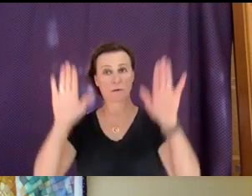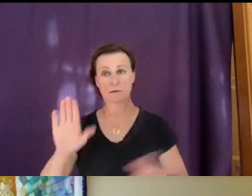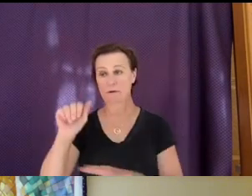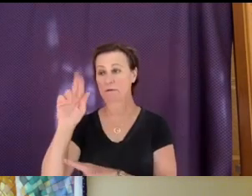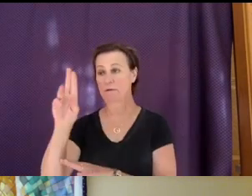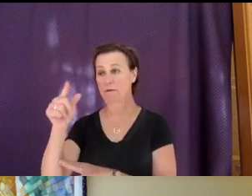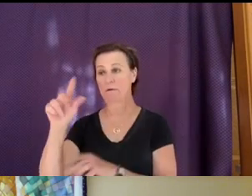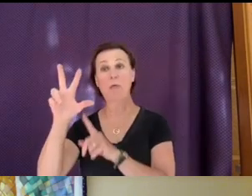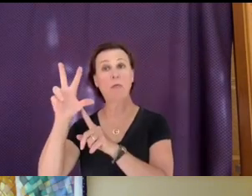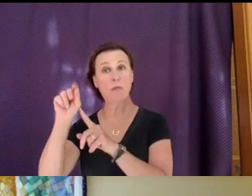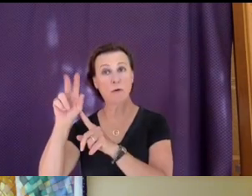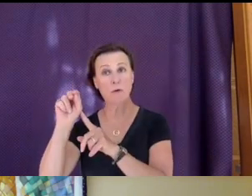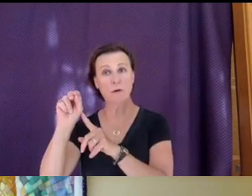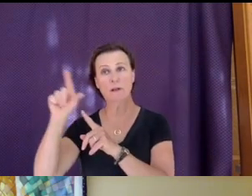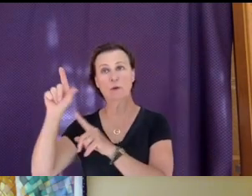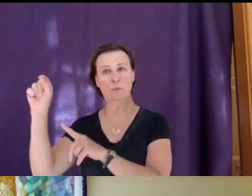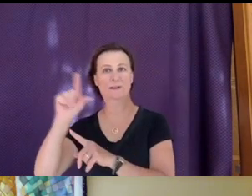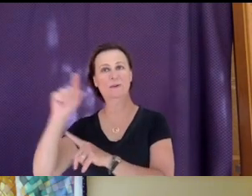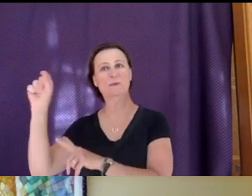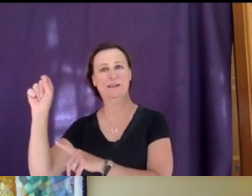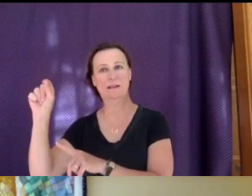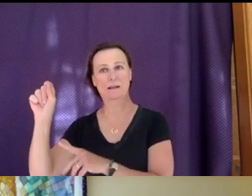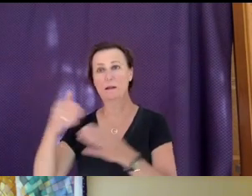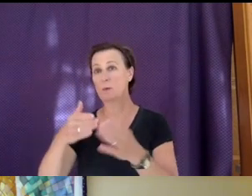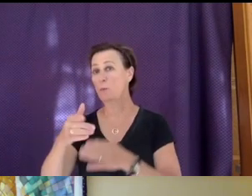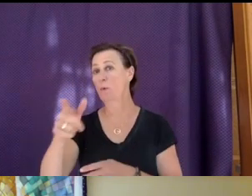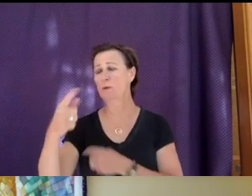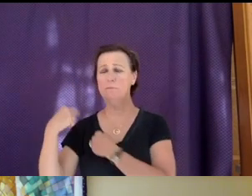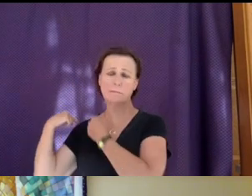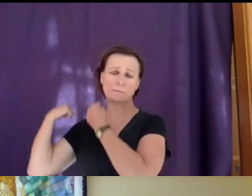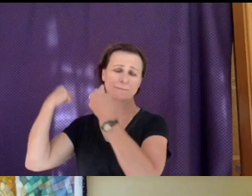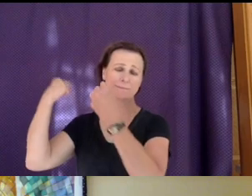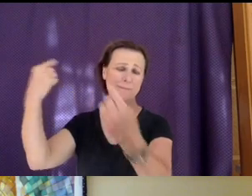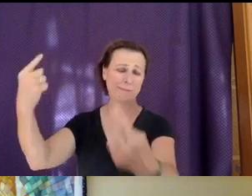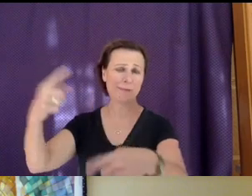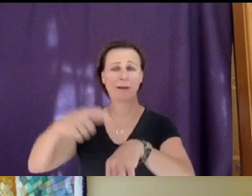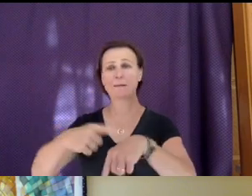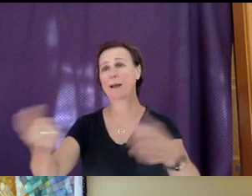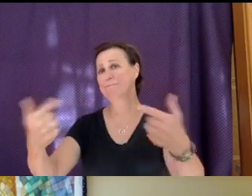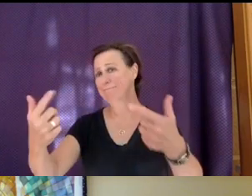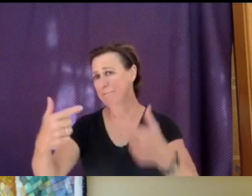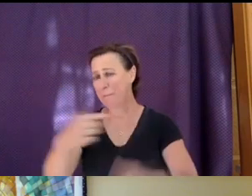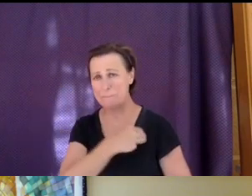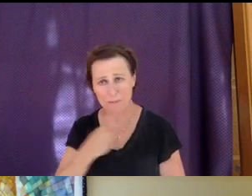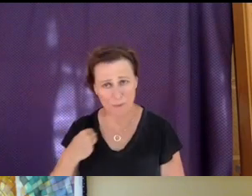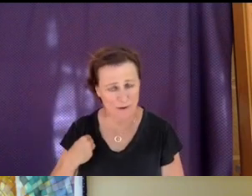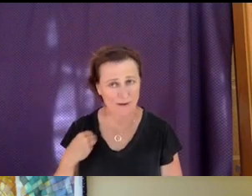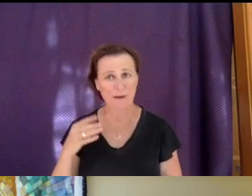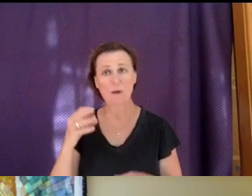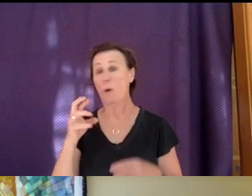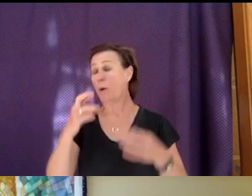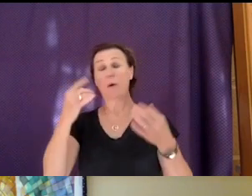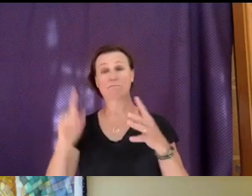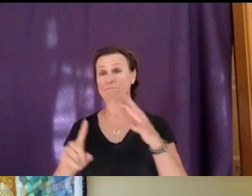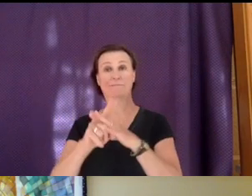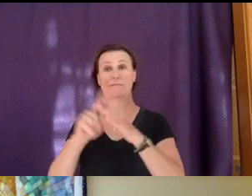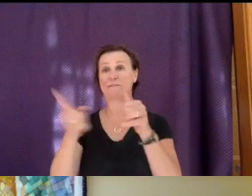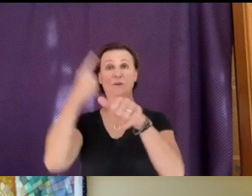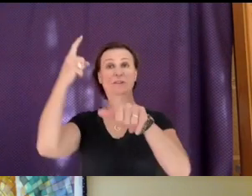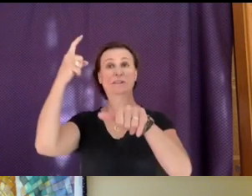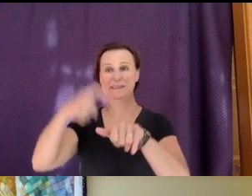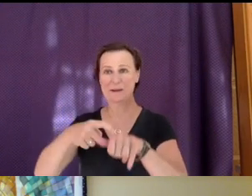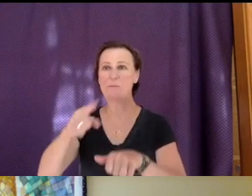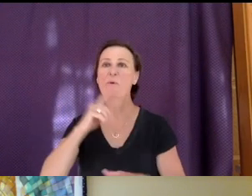30th, 2020. Whether you are a longtime member or you just stumbled across us, you are